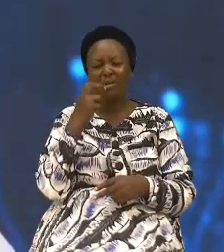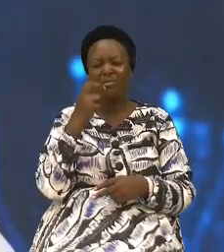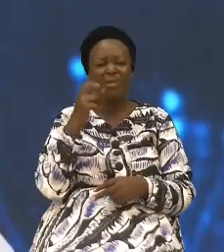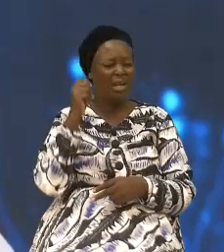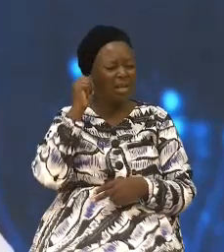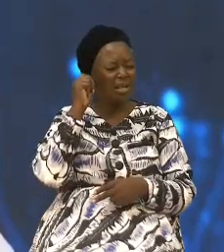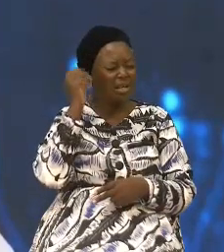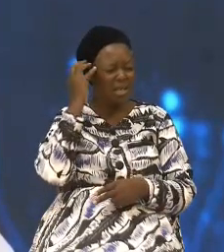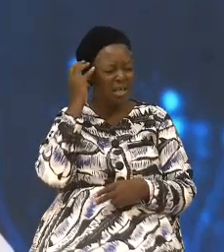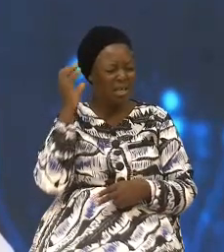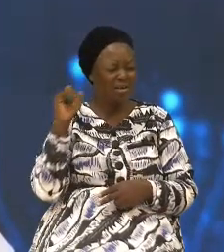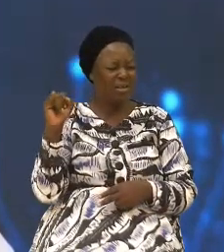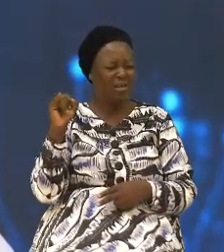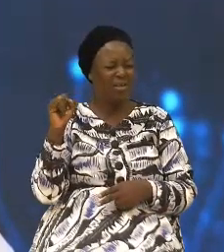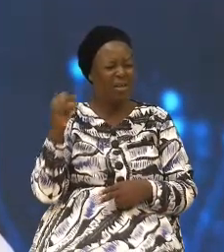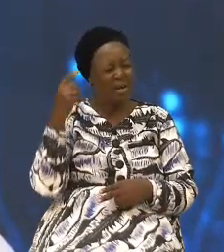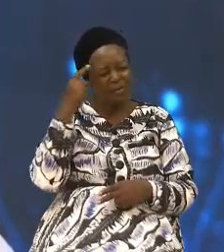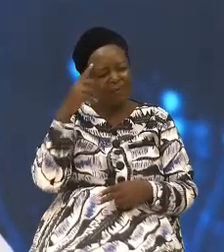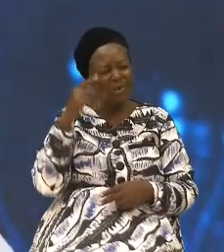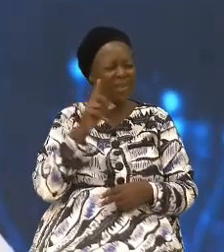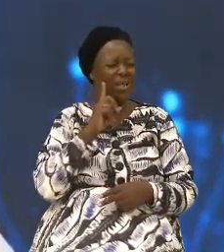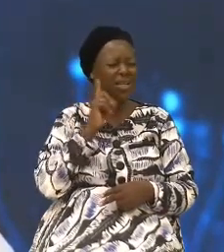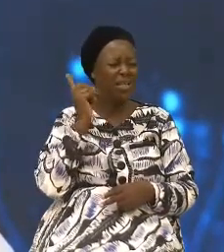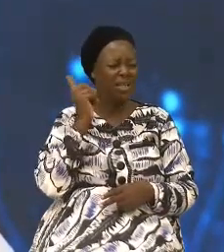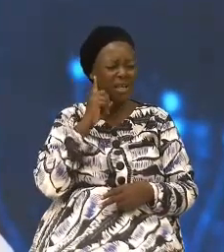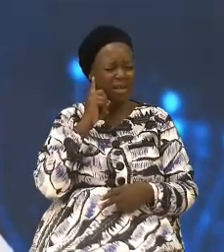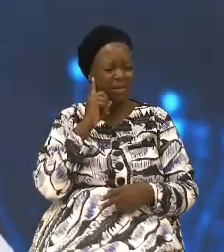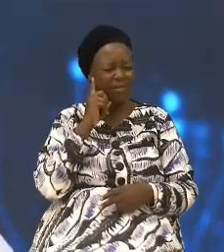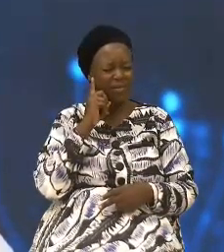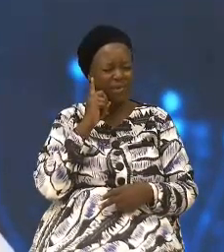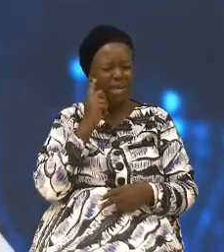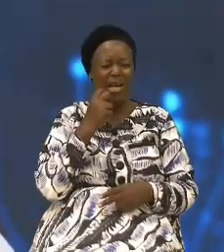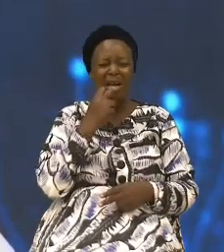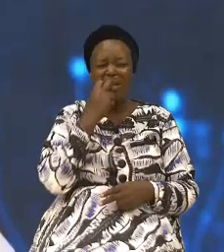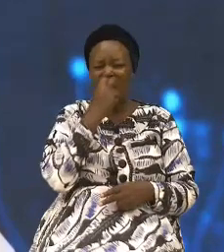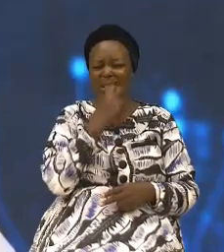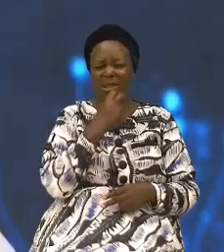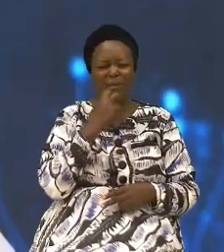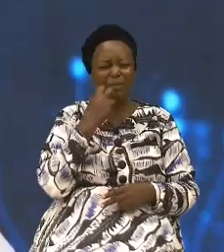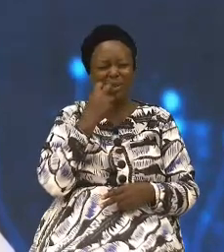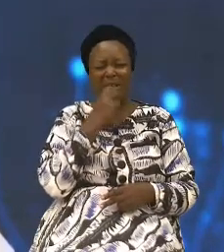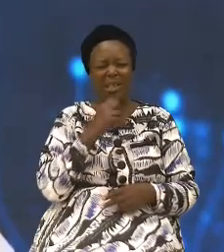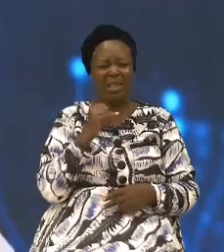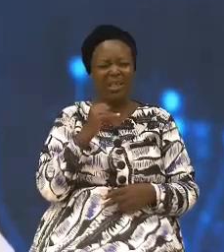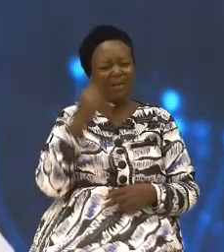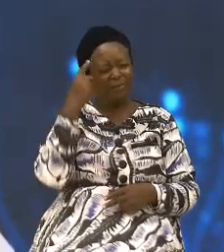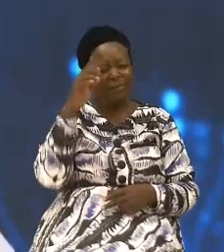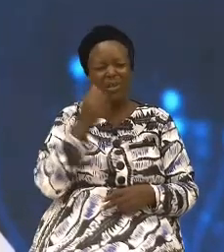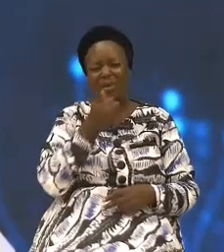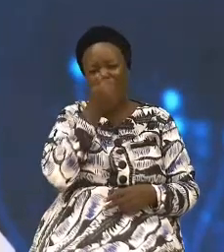Hearing for the deaf. Speaking for the dumb.